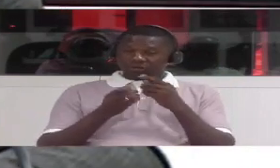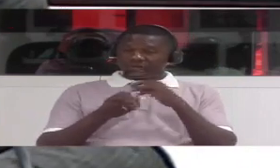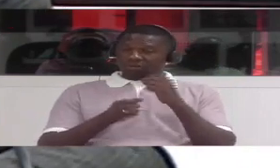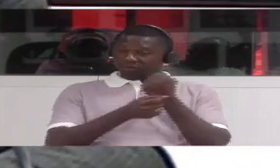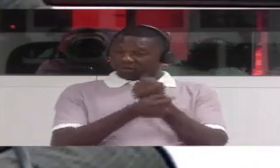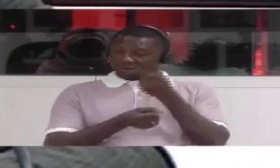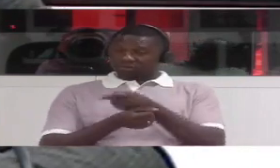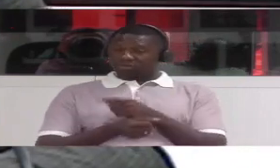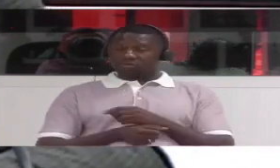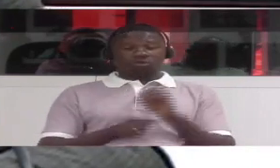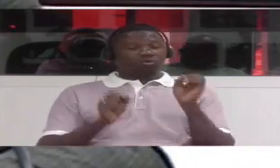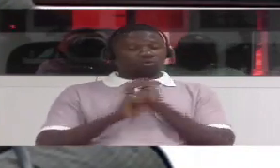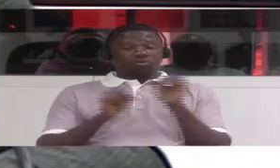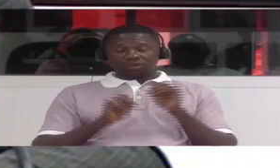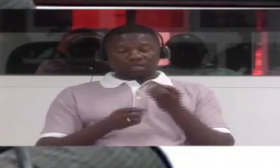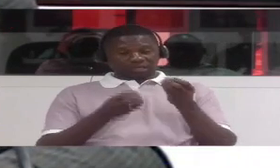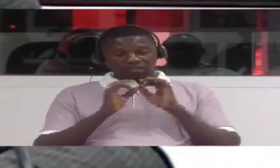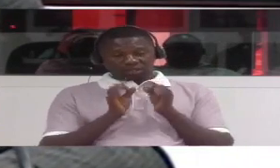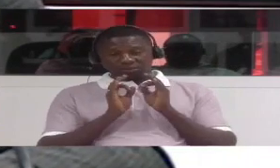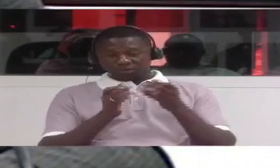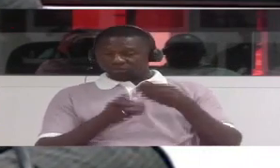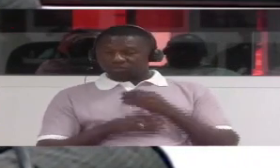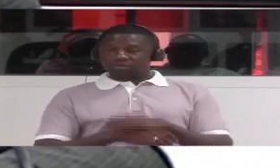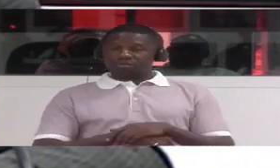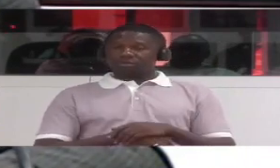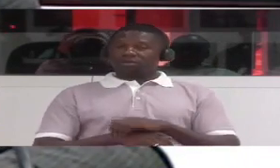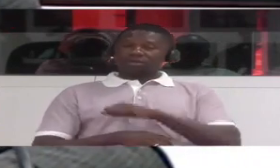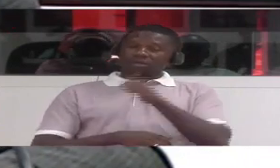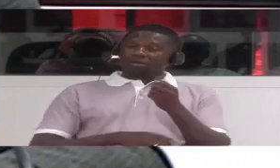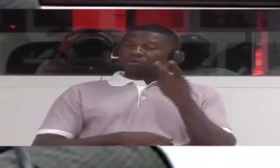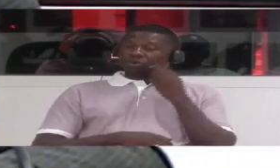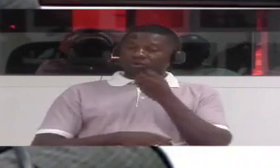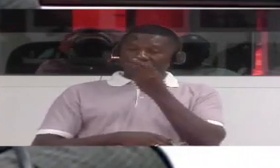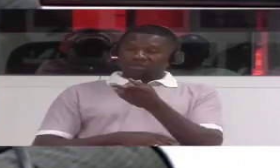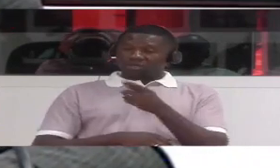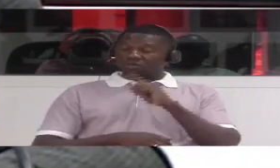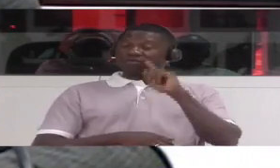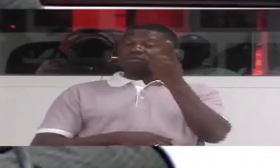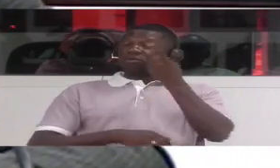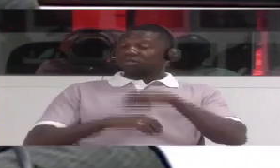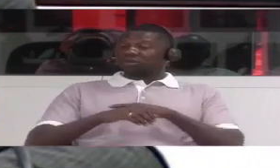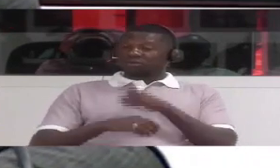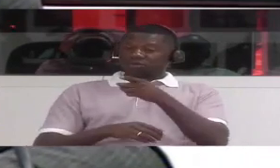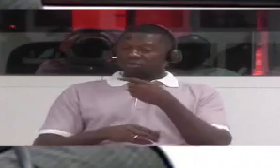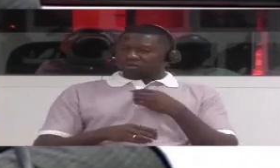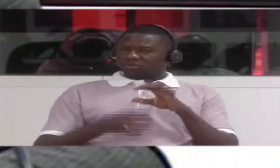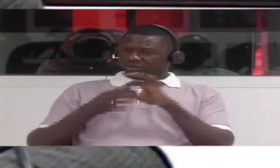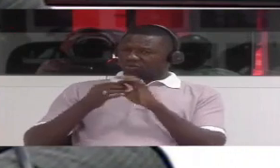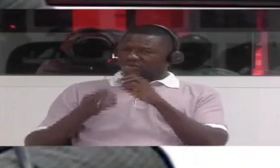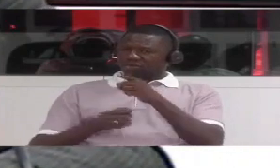station. And when you say that was the first time you knew it was in connection with Freedom, what do you mean by